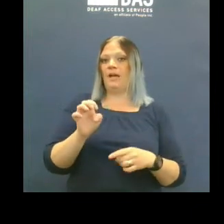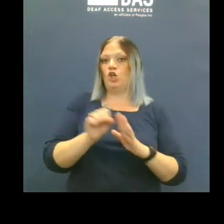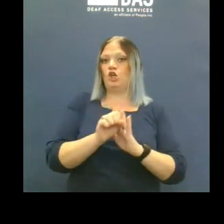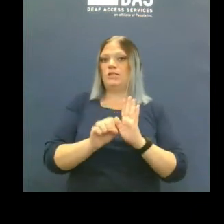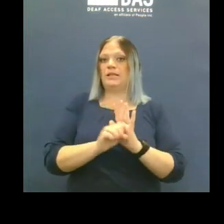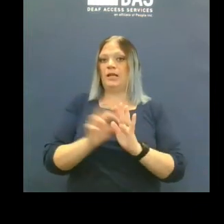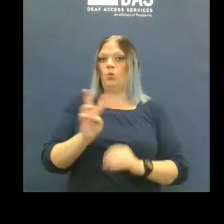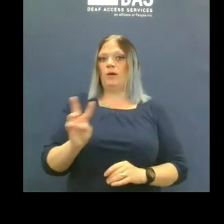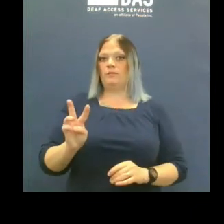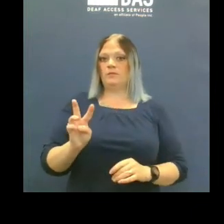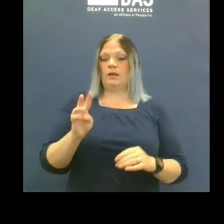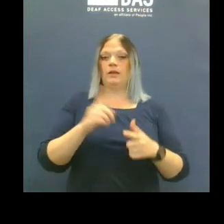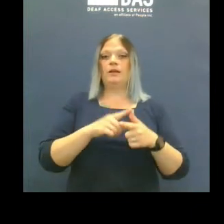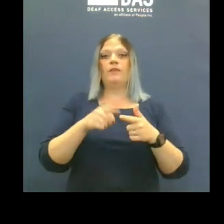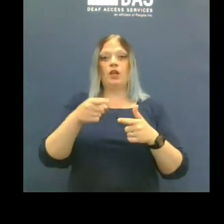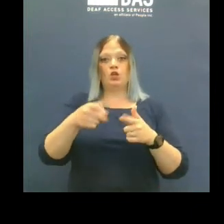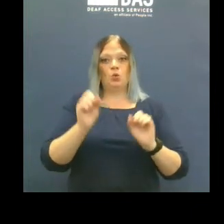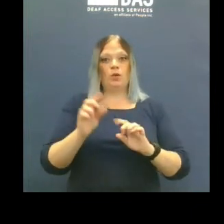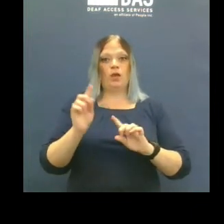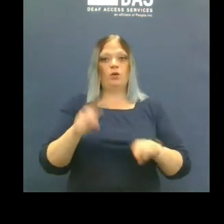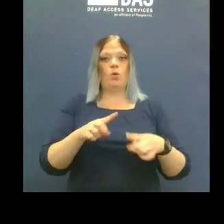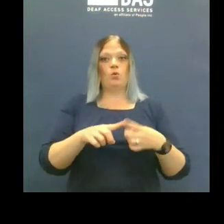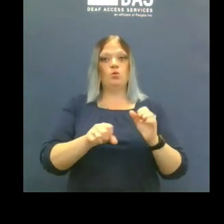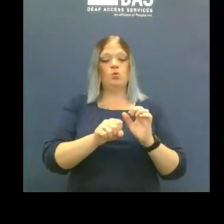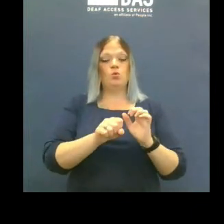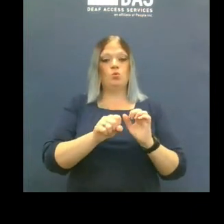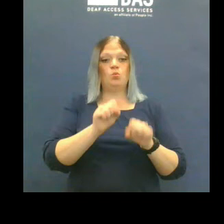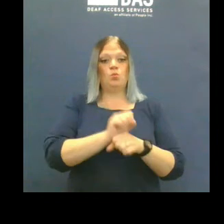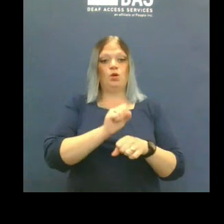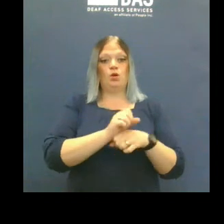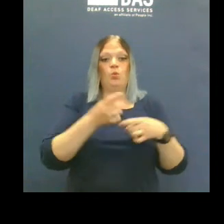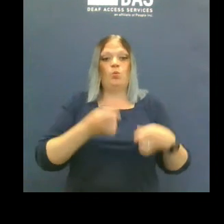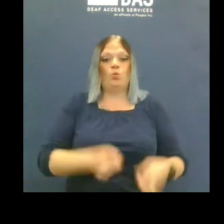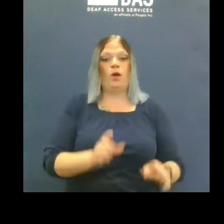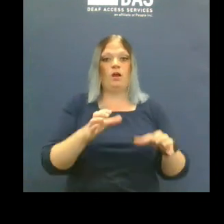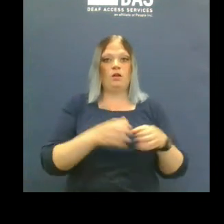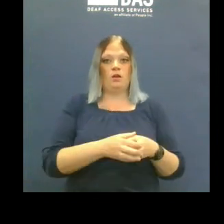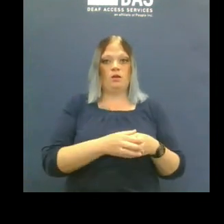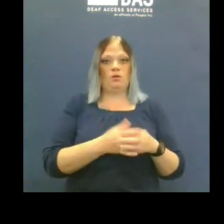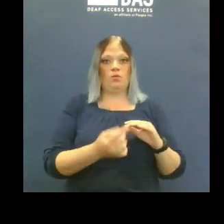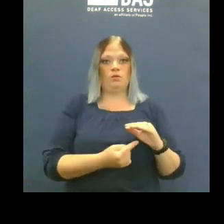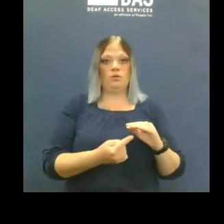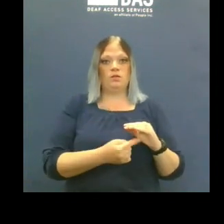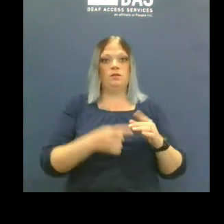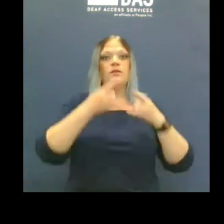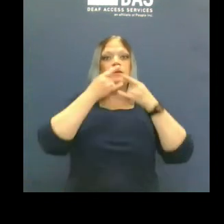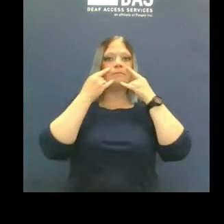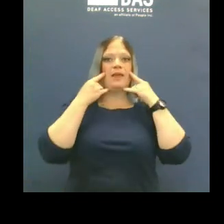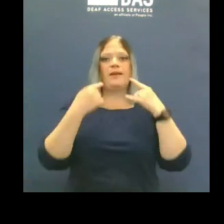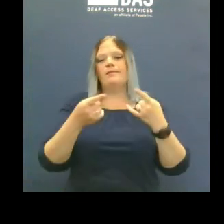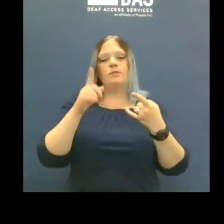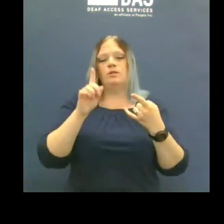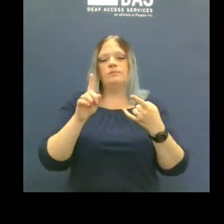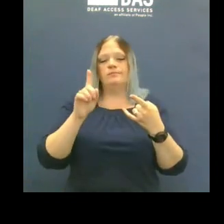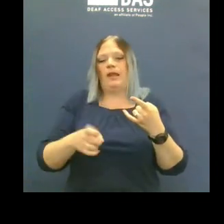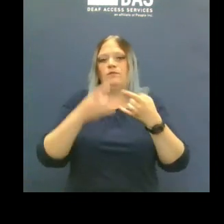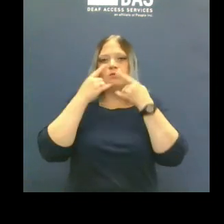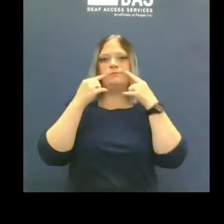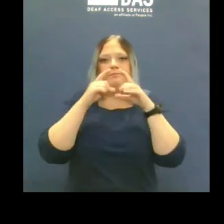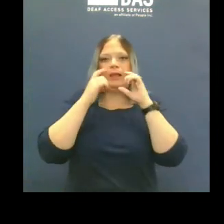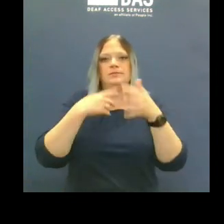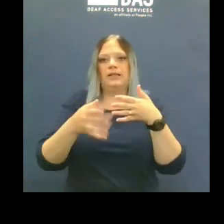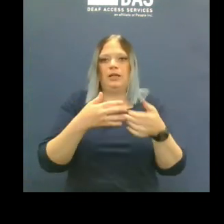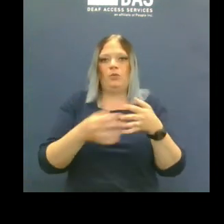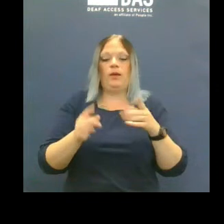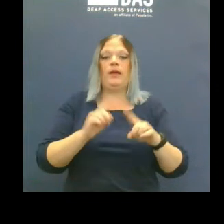website, you can go to work while you are in quarantine. You have to wear a mask, but we know you have to wear a mask anyway. However,